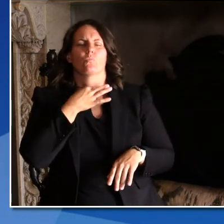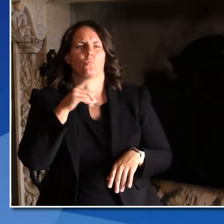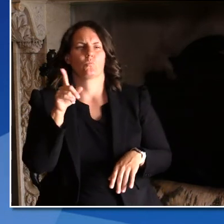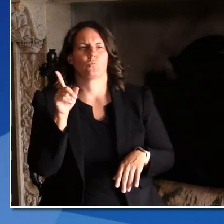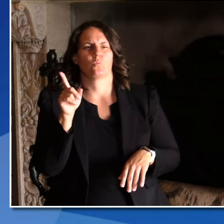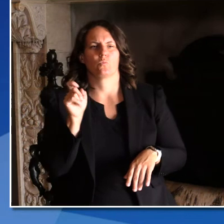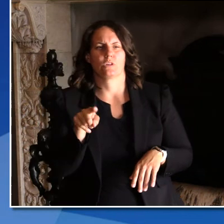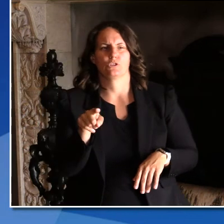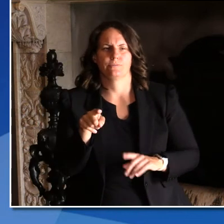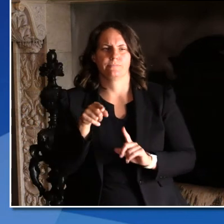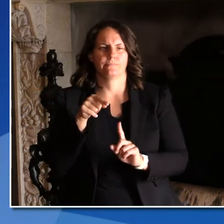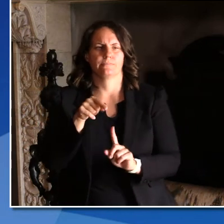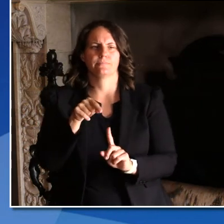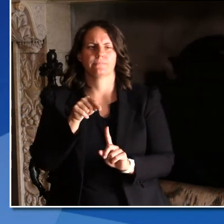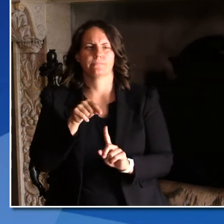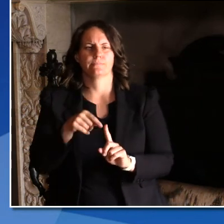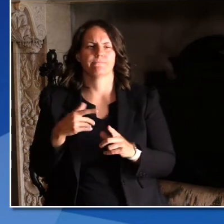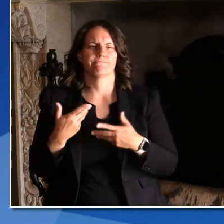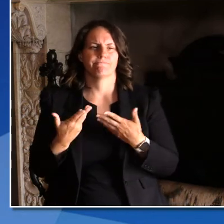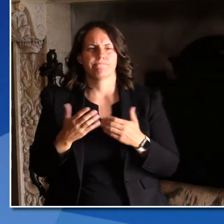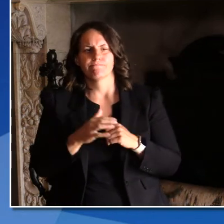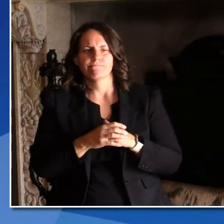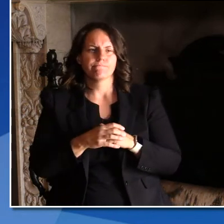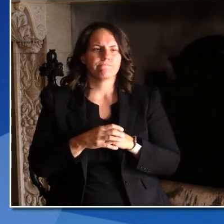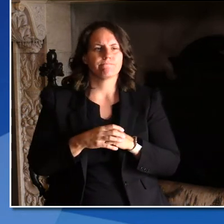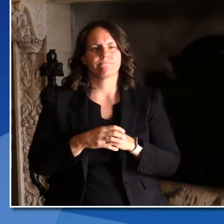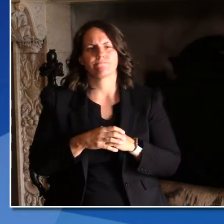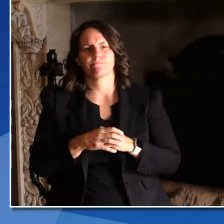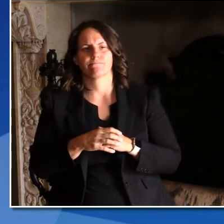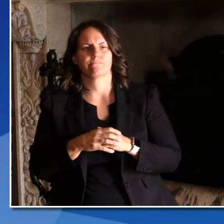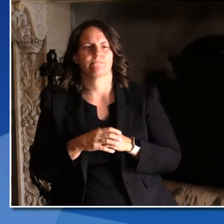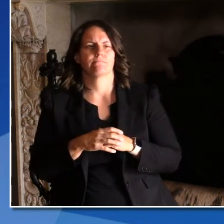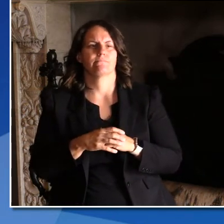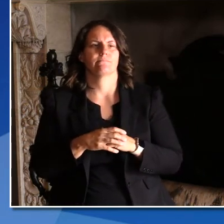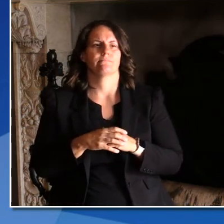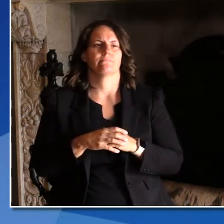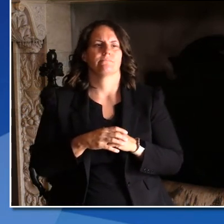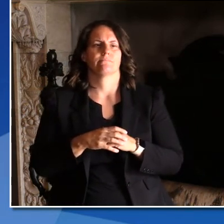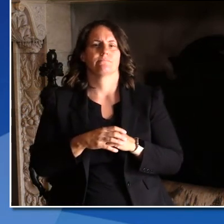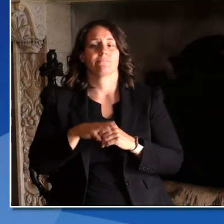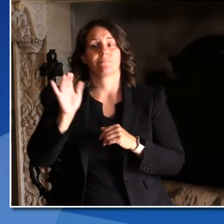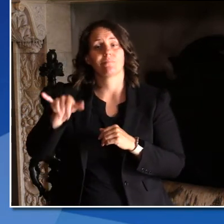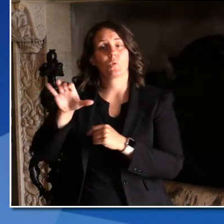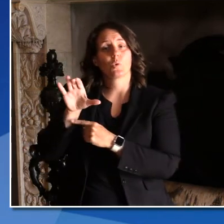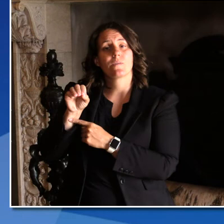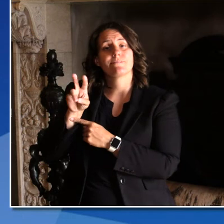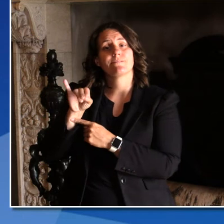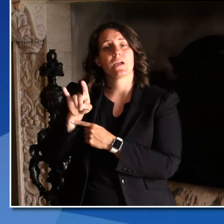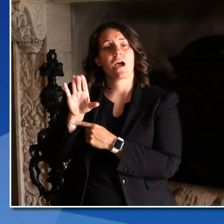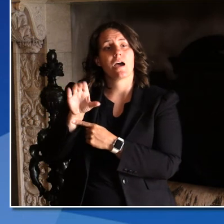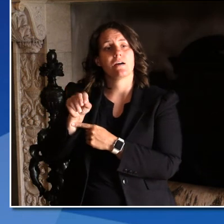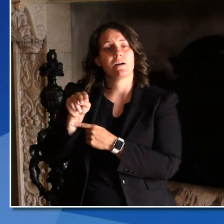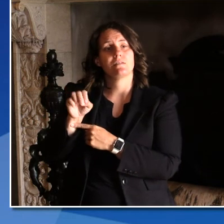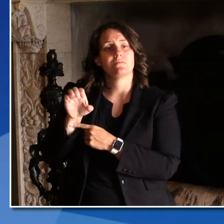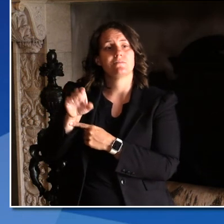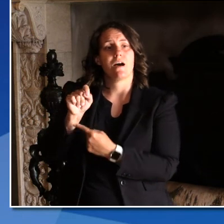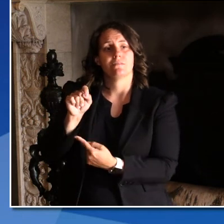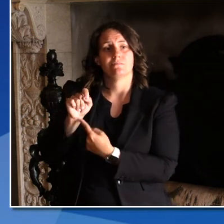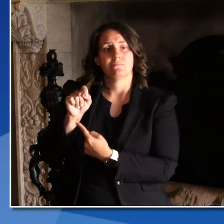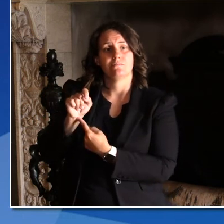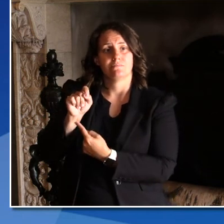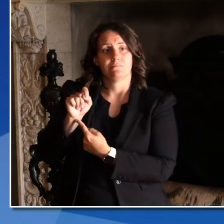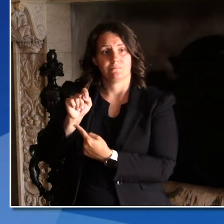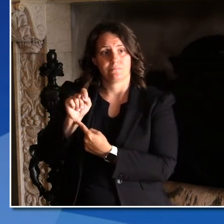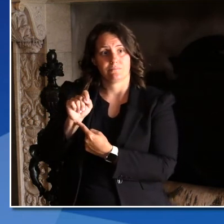if with this new program, will it scale up for if the demand for